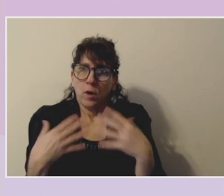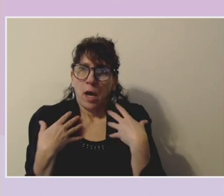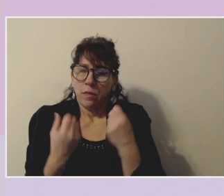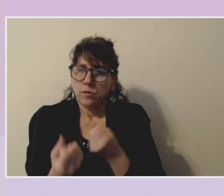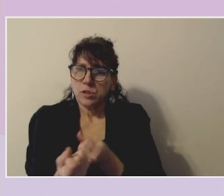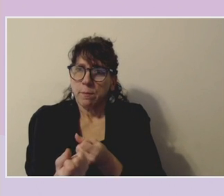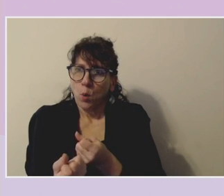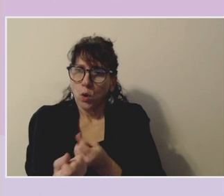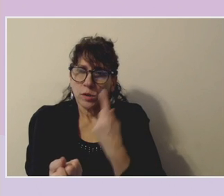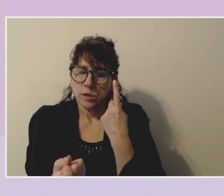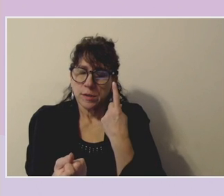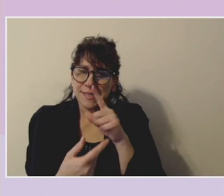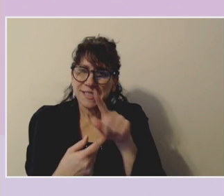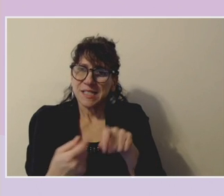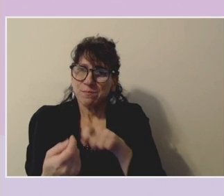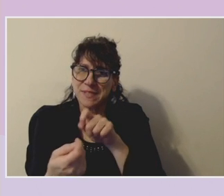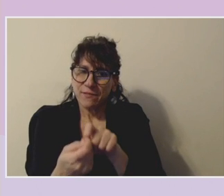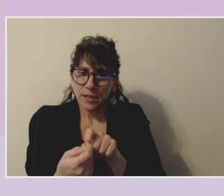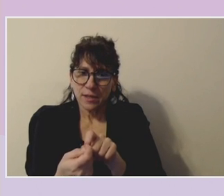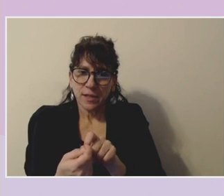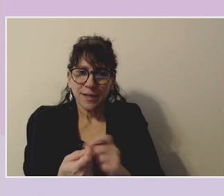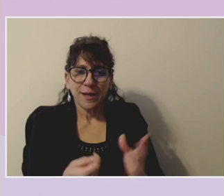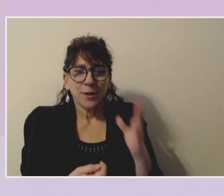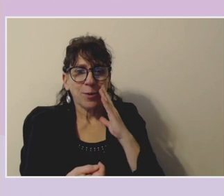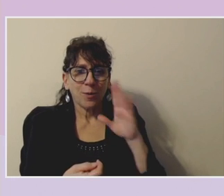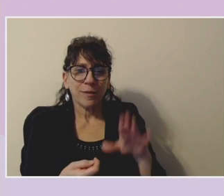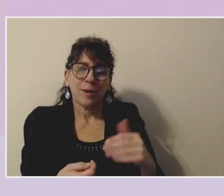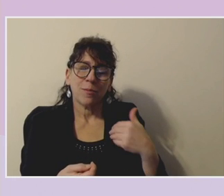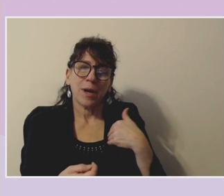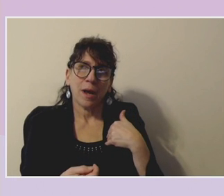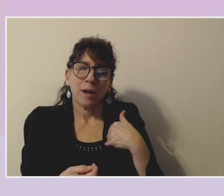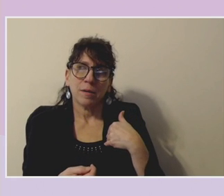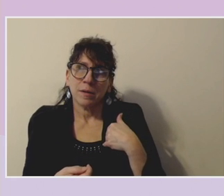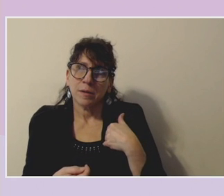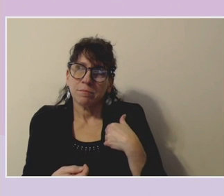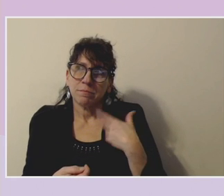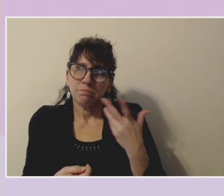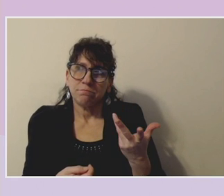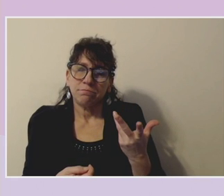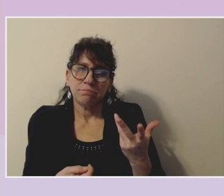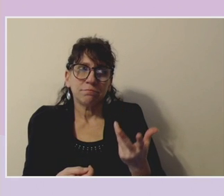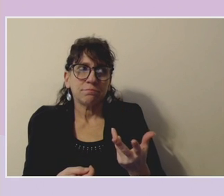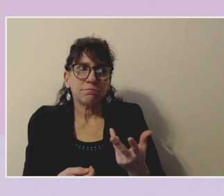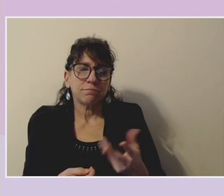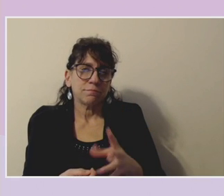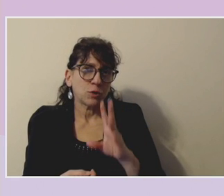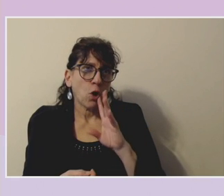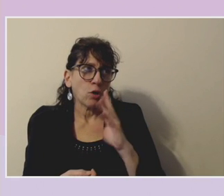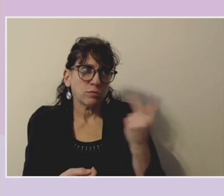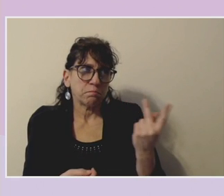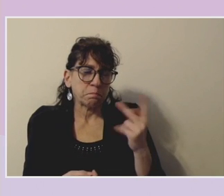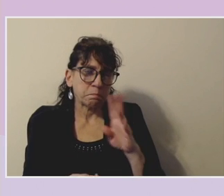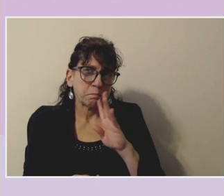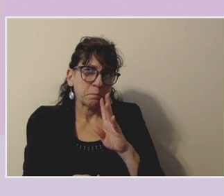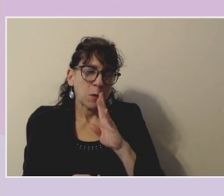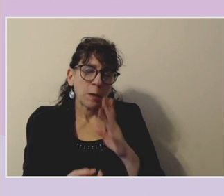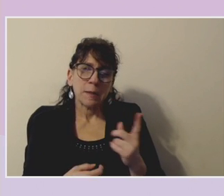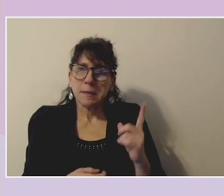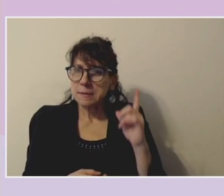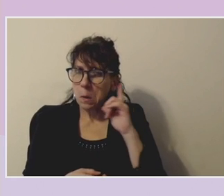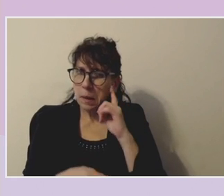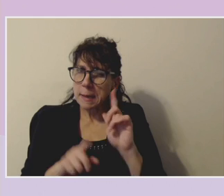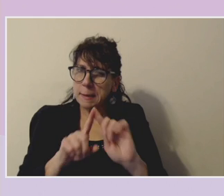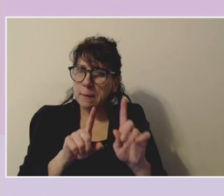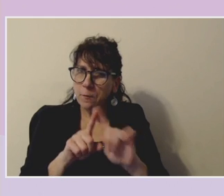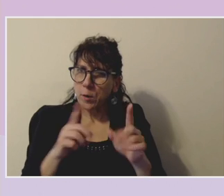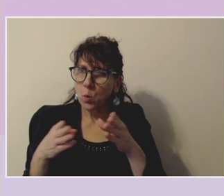specifically. I know that when we had talked, it sounds like there are some different ways that you